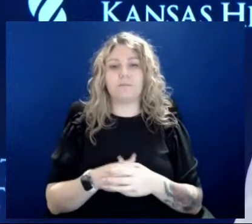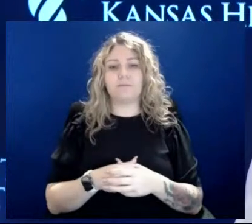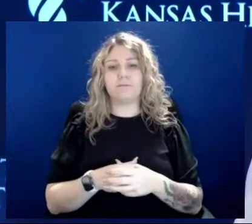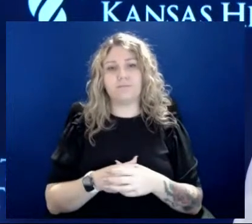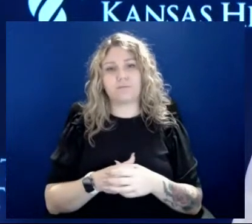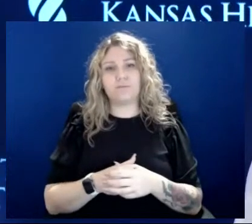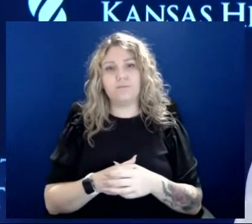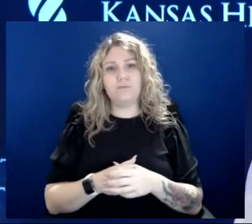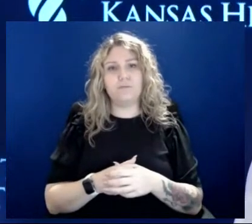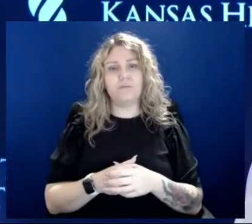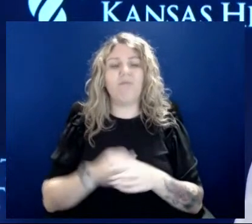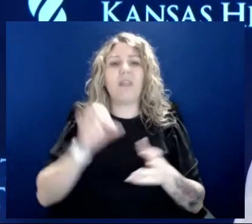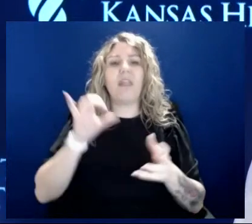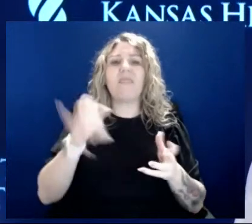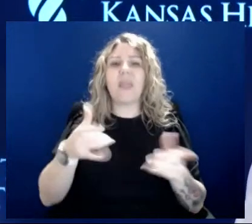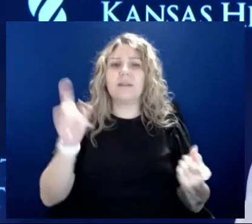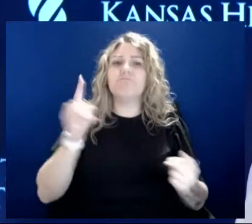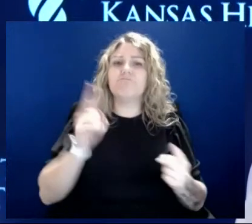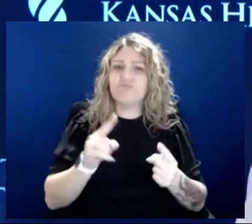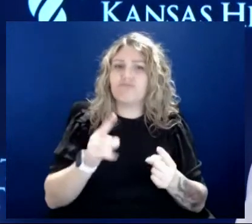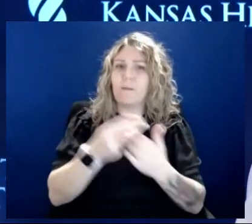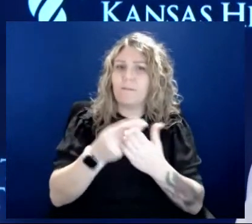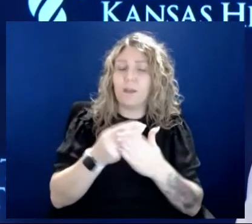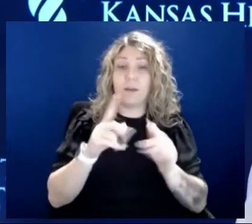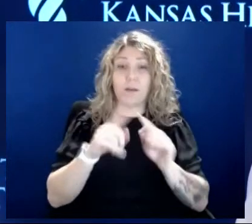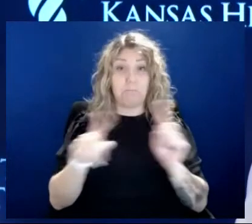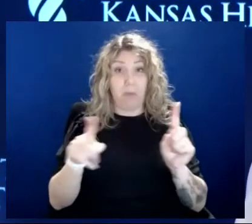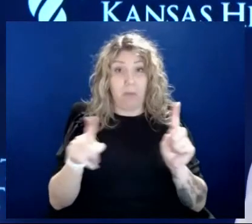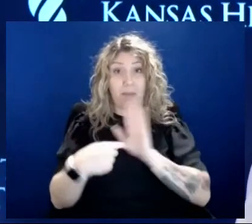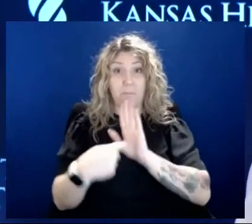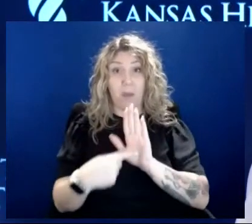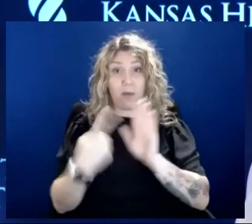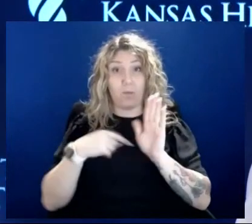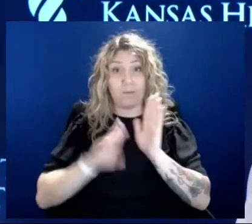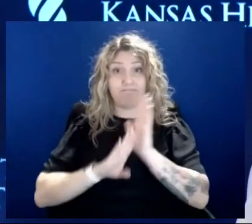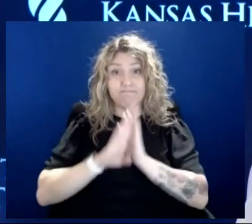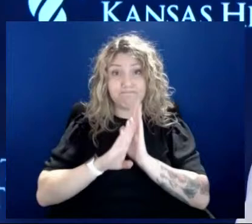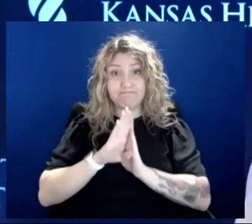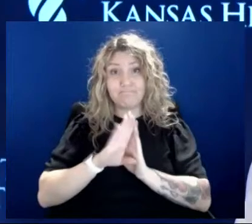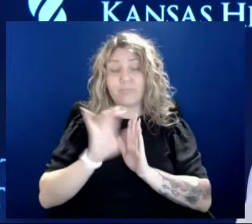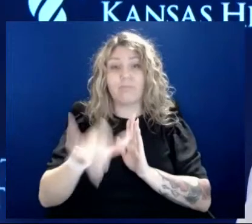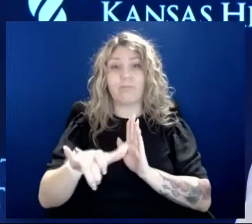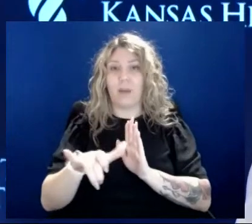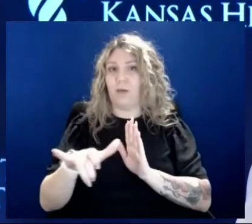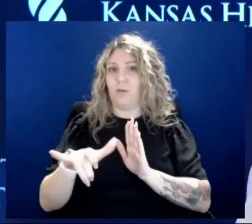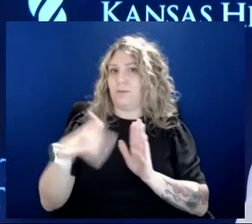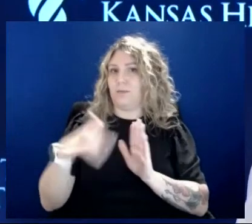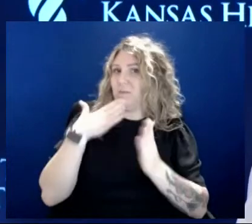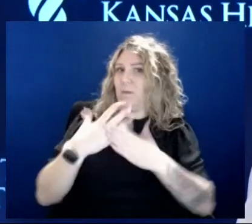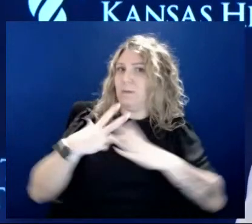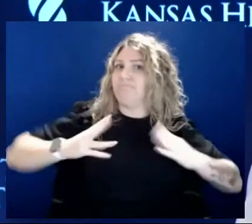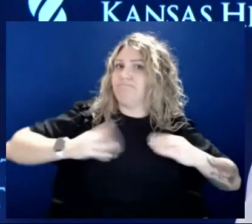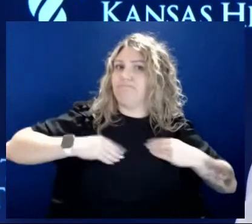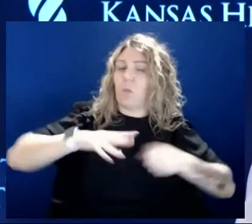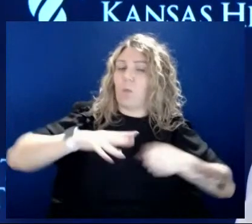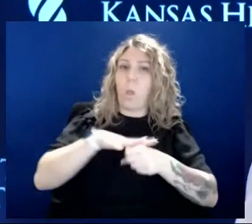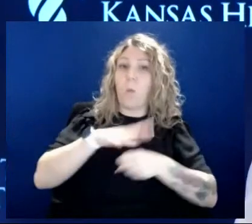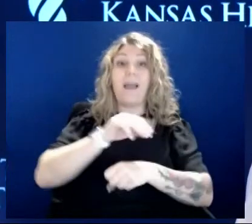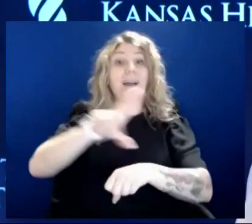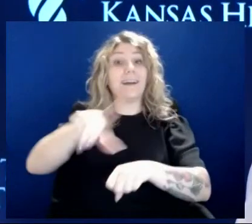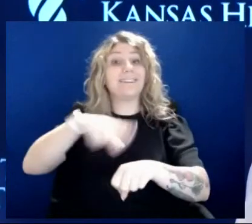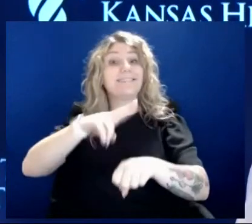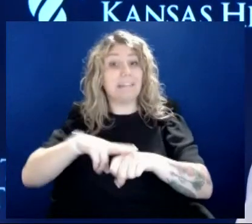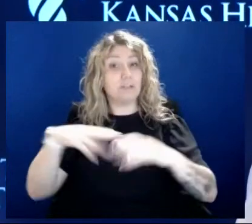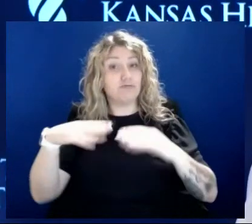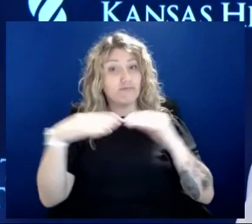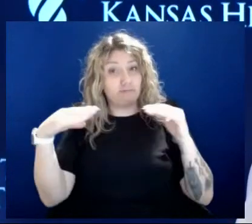tapering down now. But that model that we actually developed now was very well perceived at the local and national level. And now the